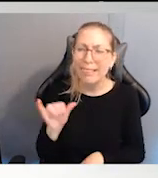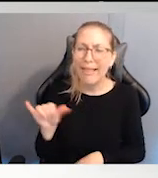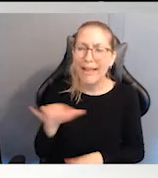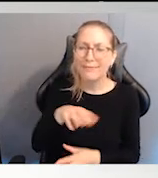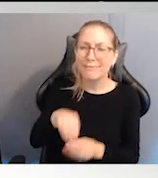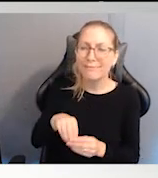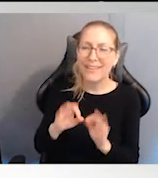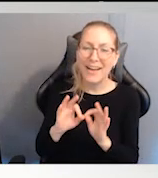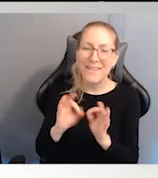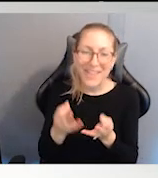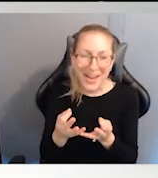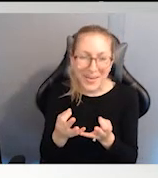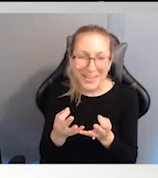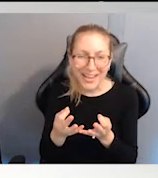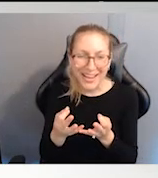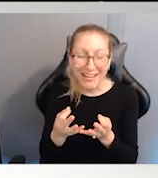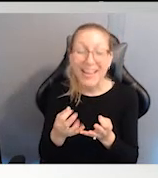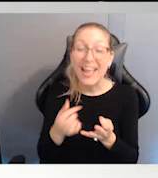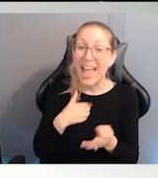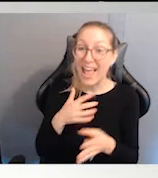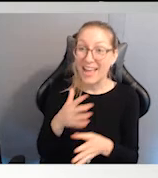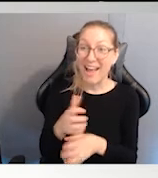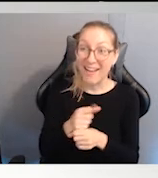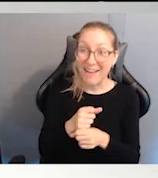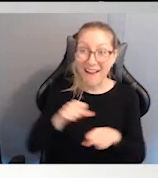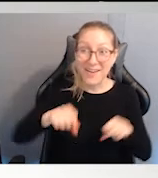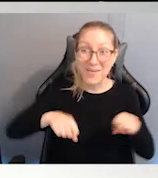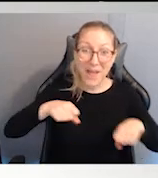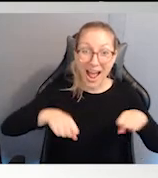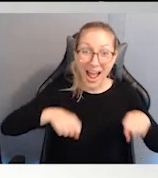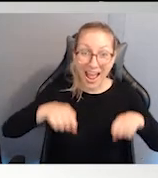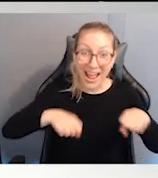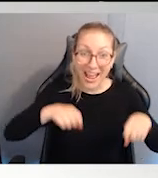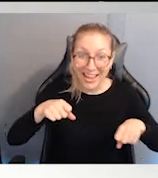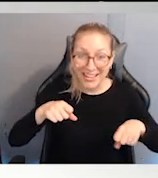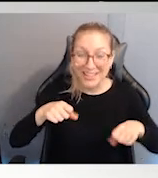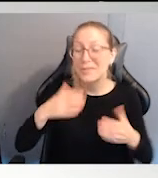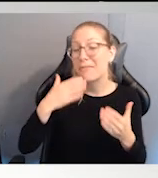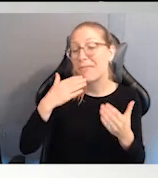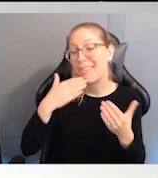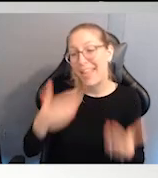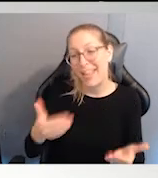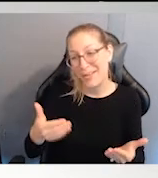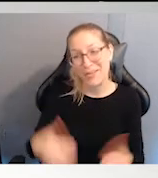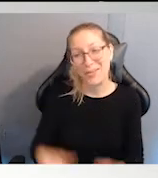got karma back. Good thought. So, thank you.